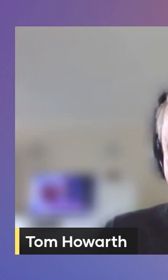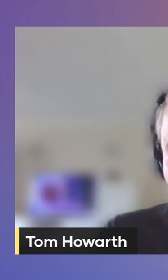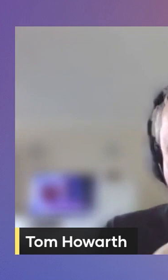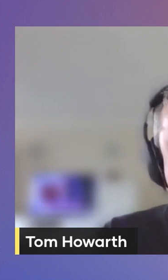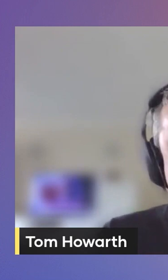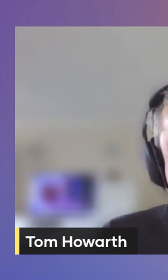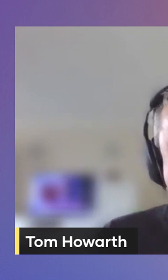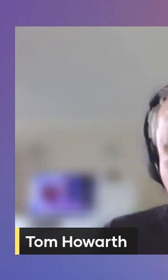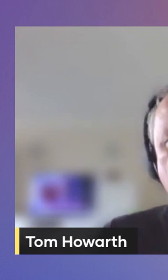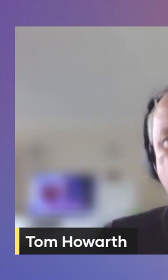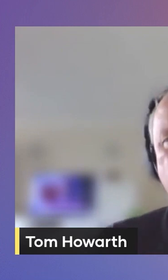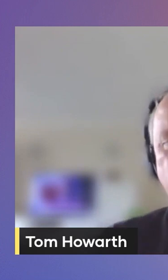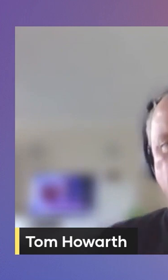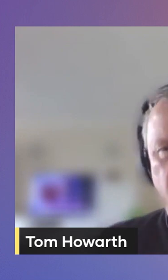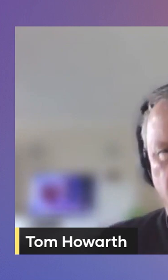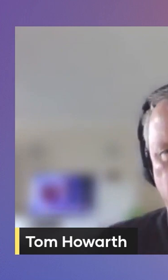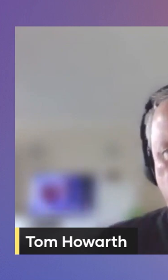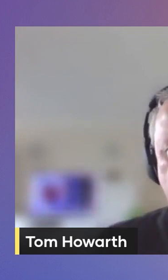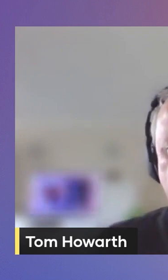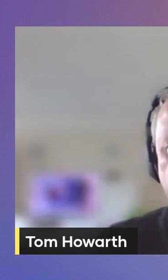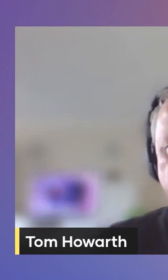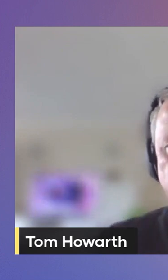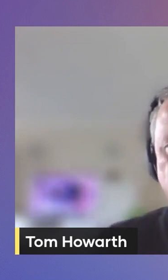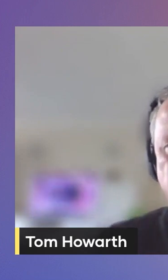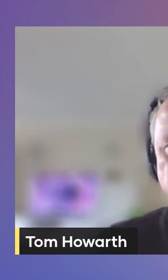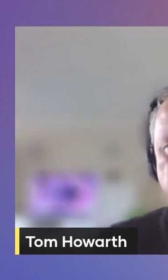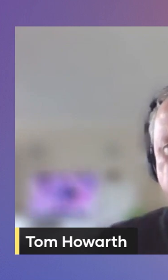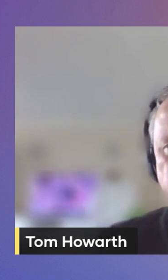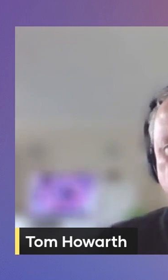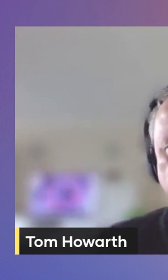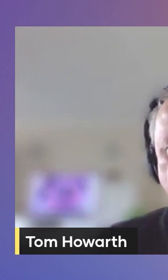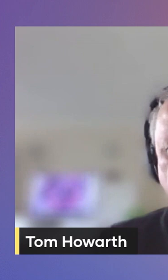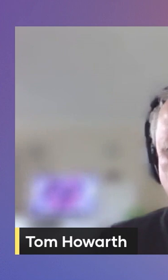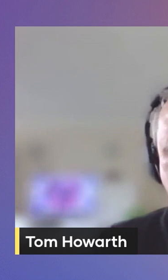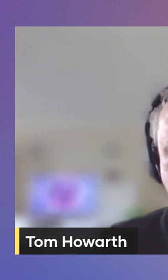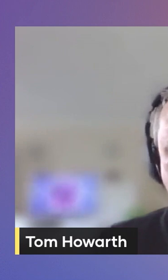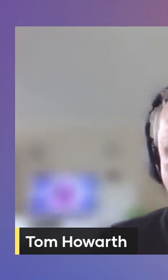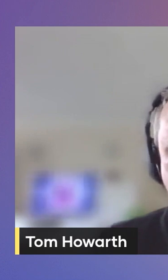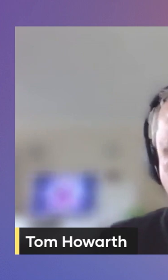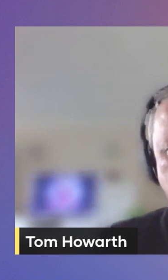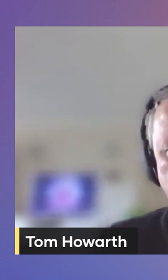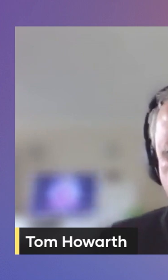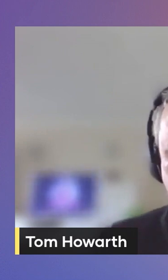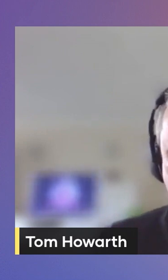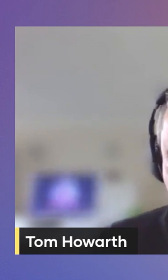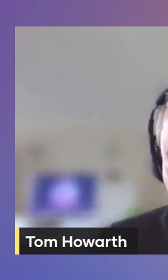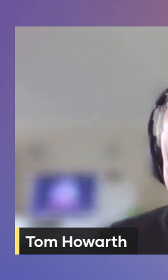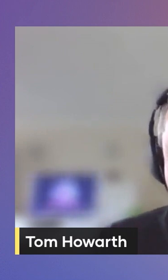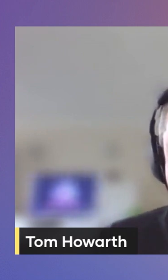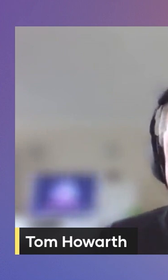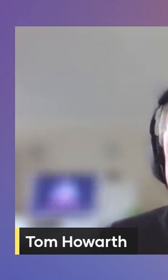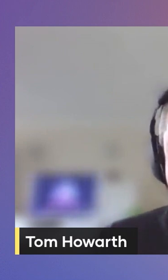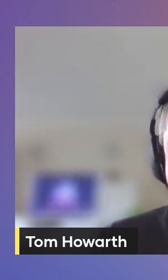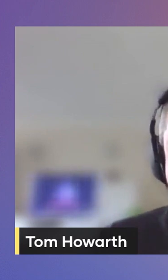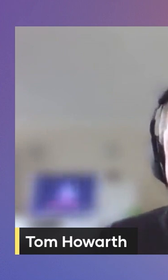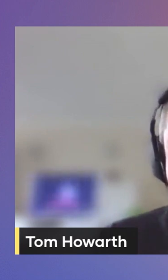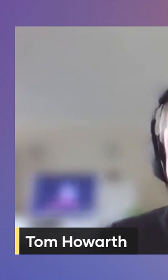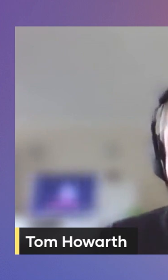So this is now the first proof that we've got something working.